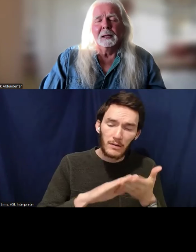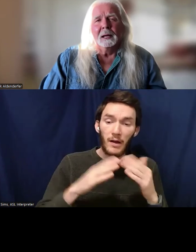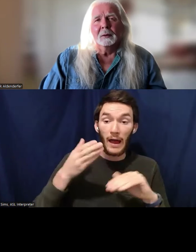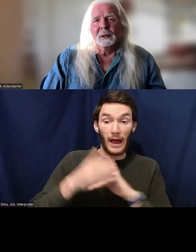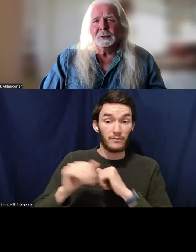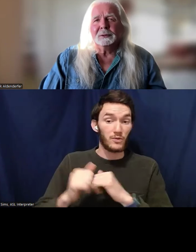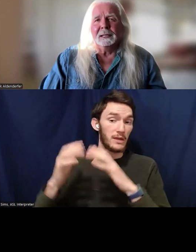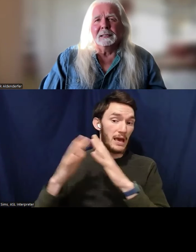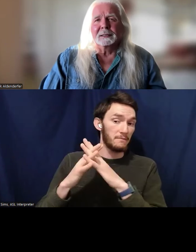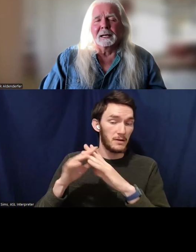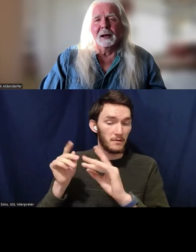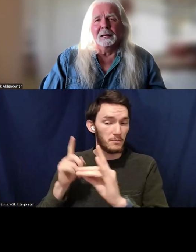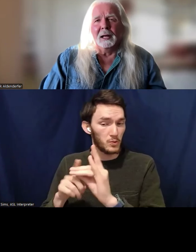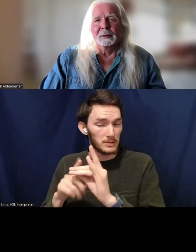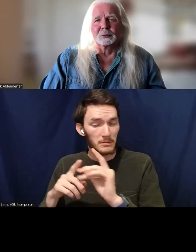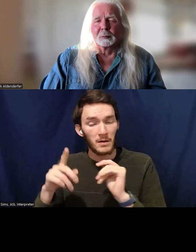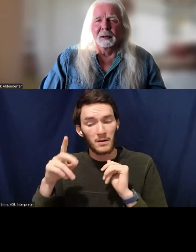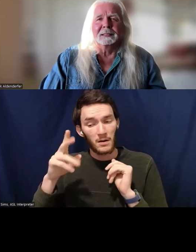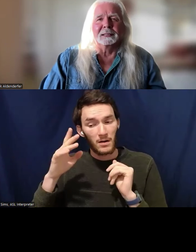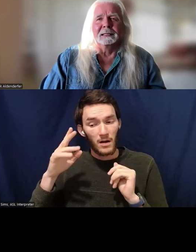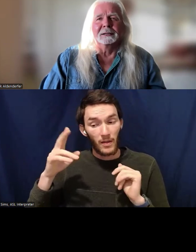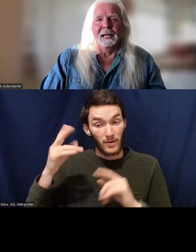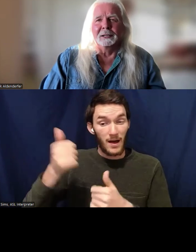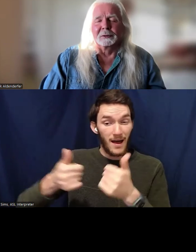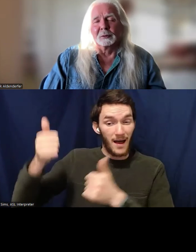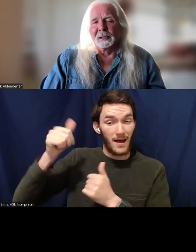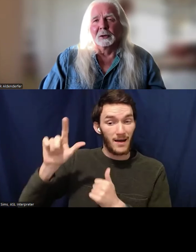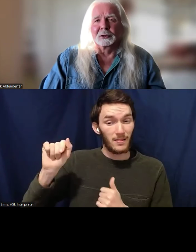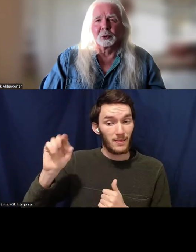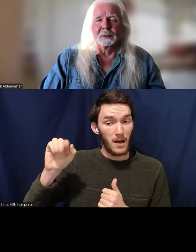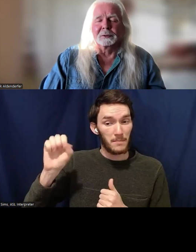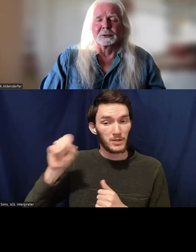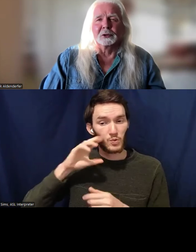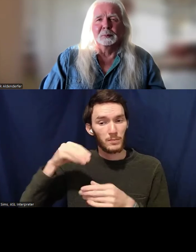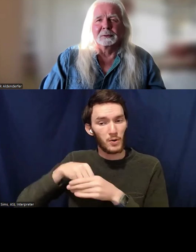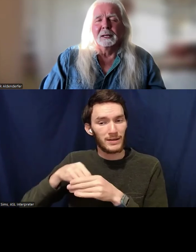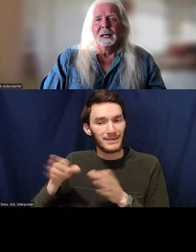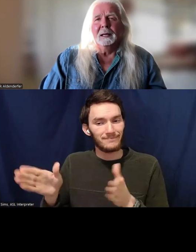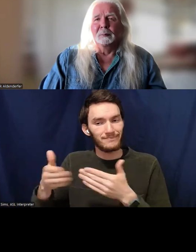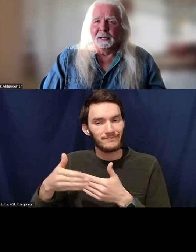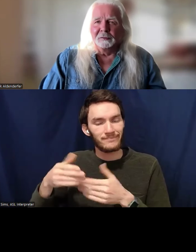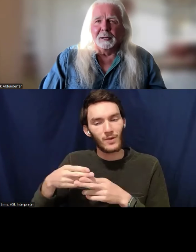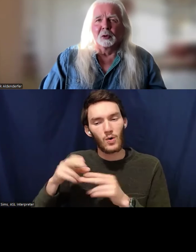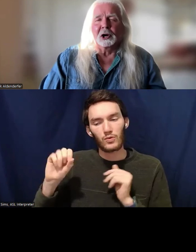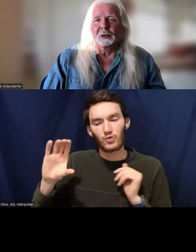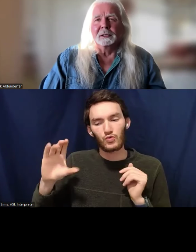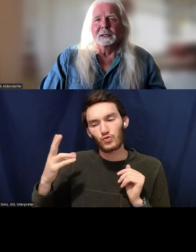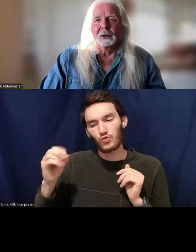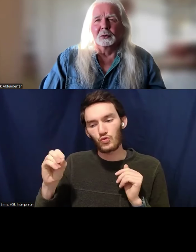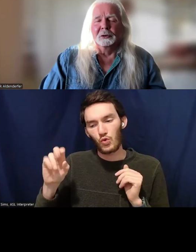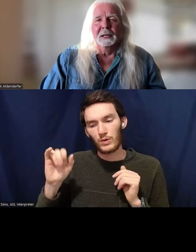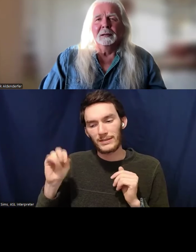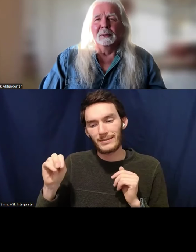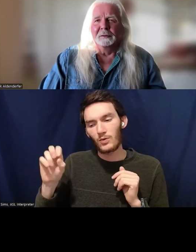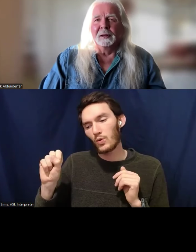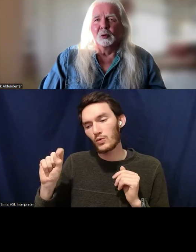Buddhism, what you see is that high lamas were placed in containers that we call chortens or stupas. Many of them were coated in